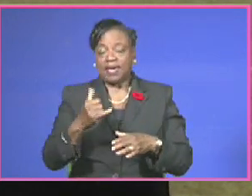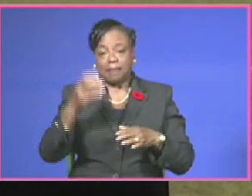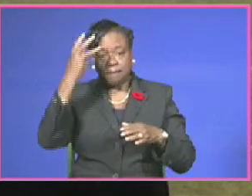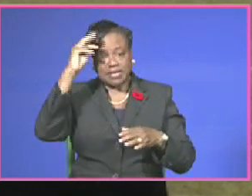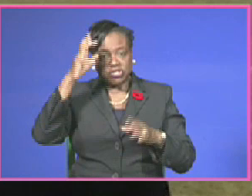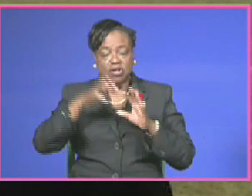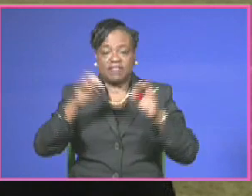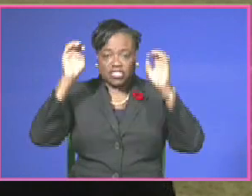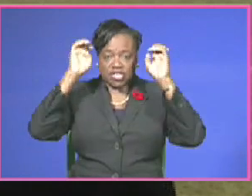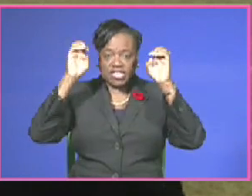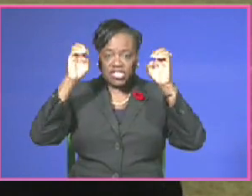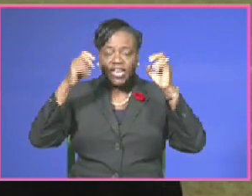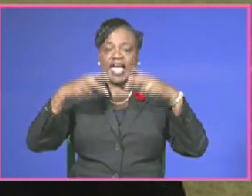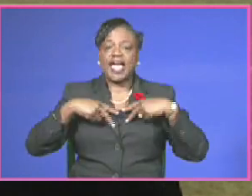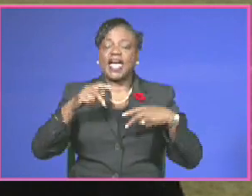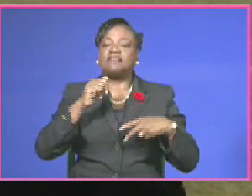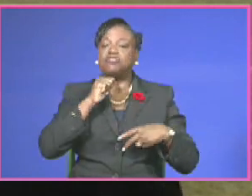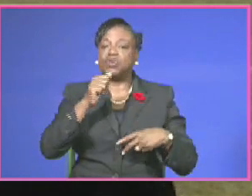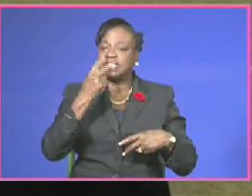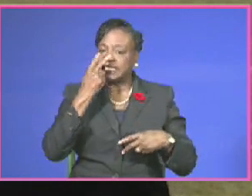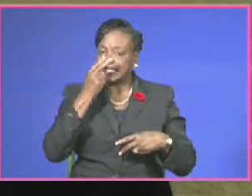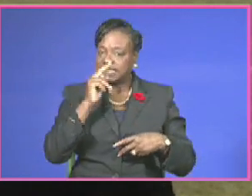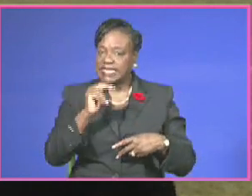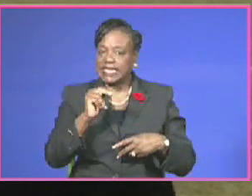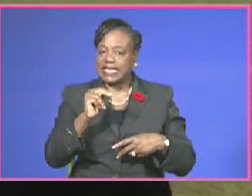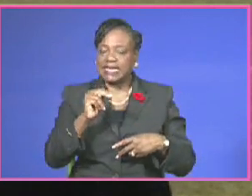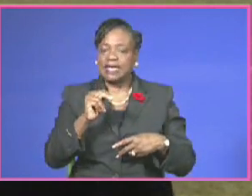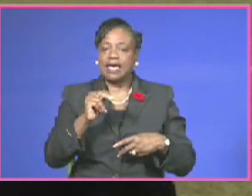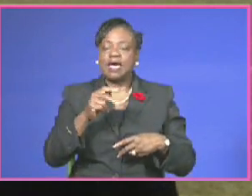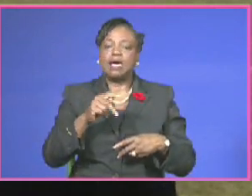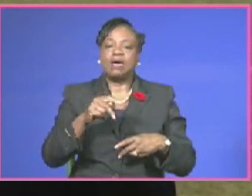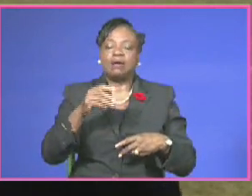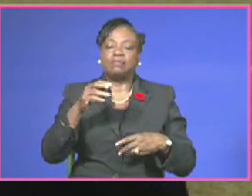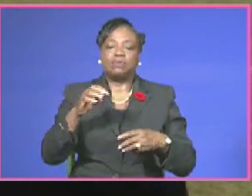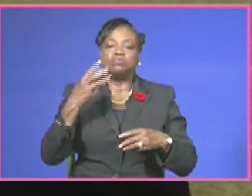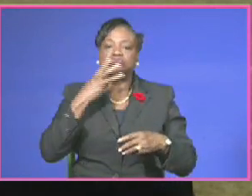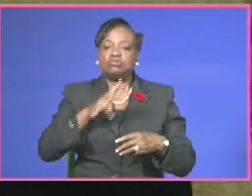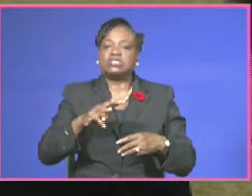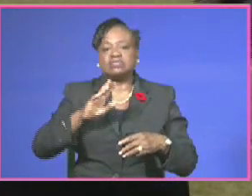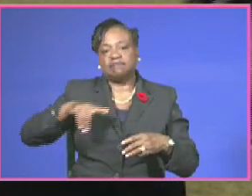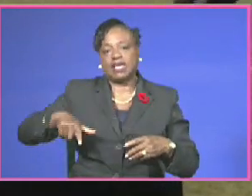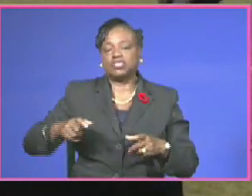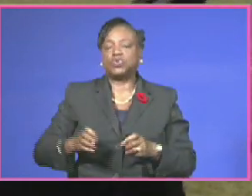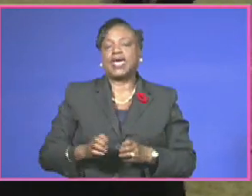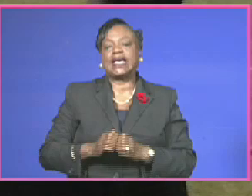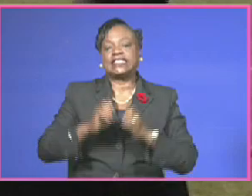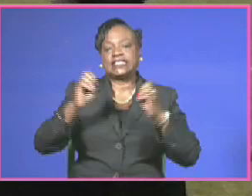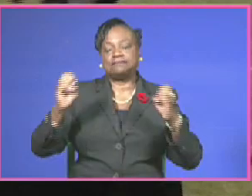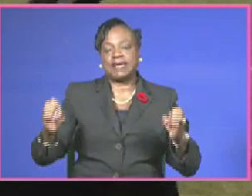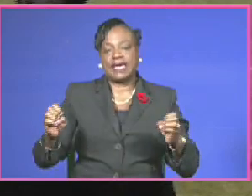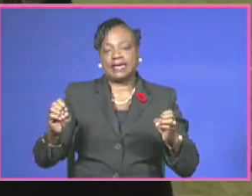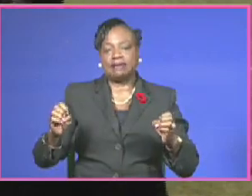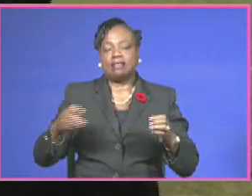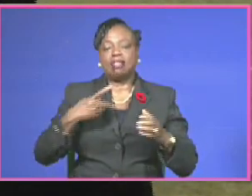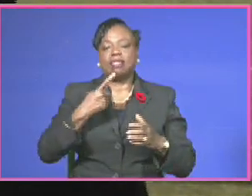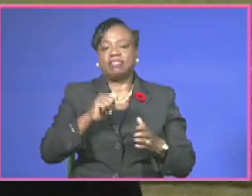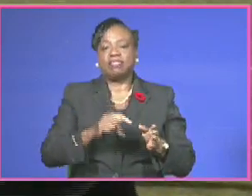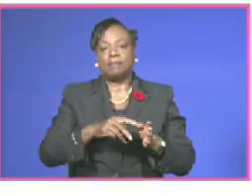Education hasn't seen the wisdom yet in expanding the program for the kids in the schools, both, as you said, primary and junior